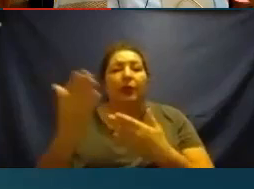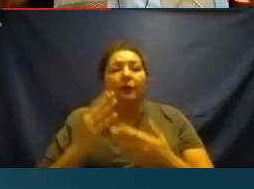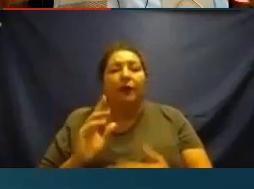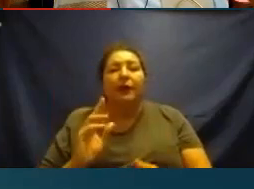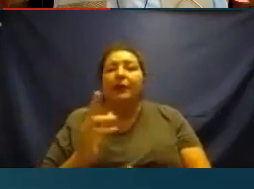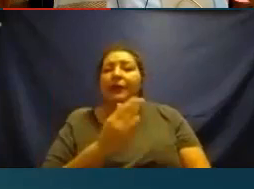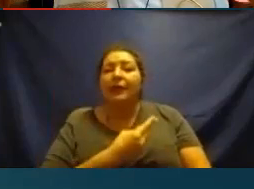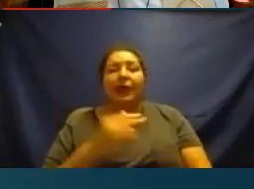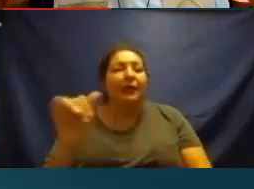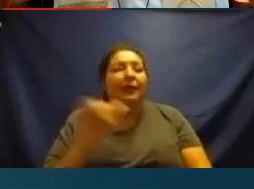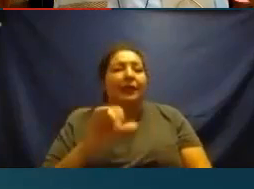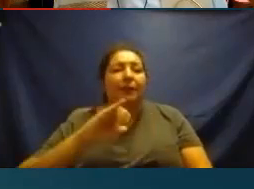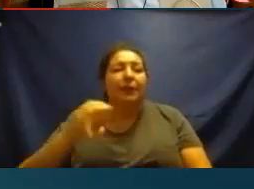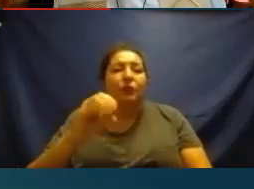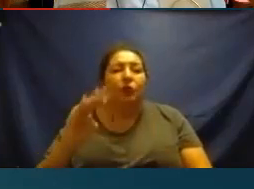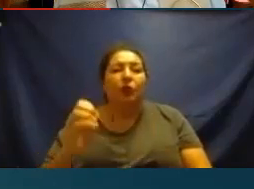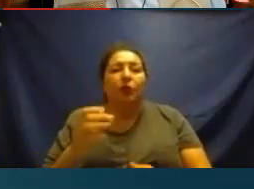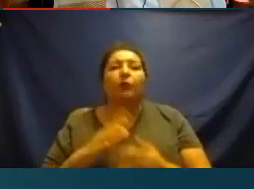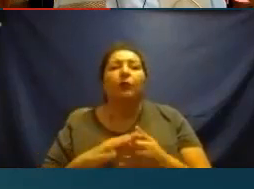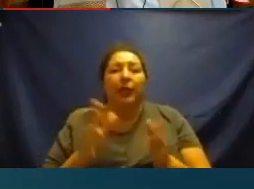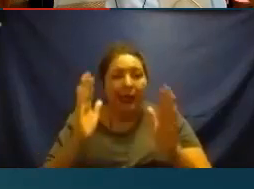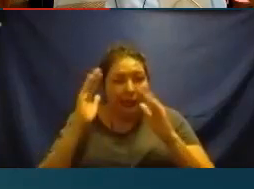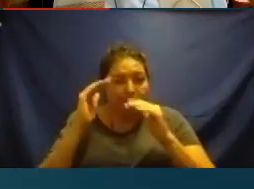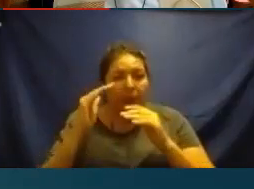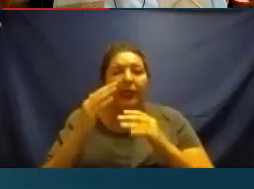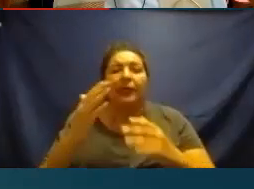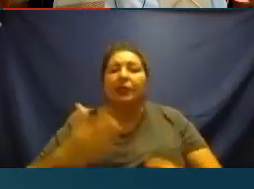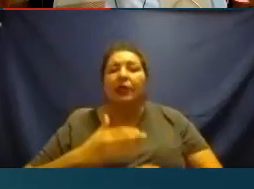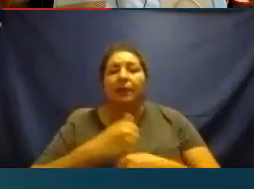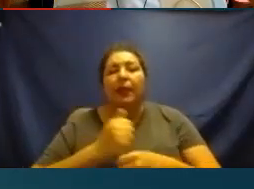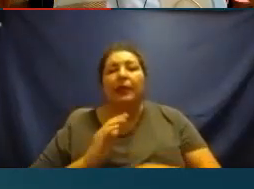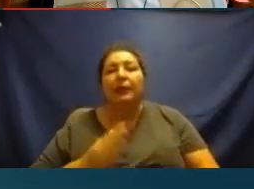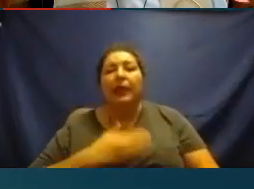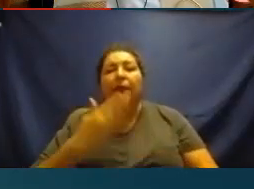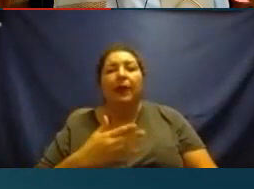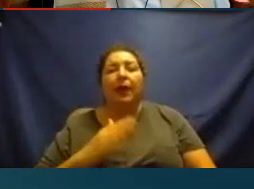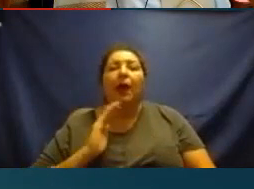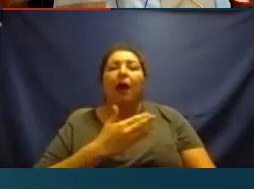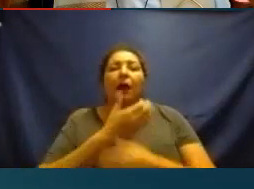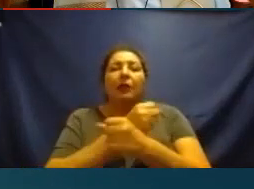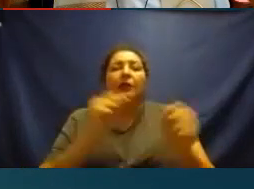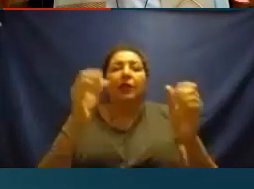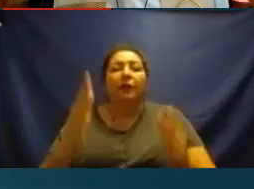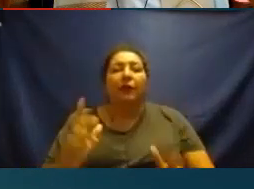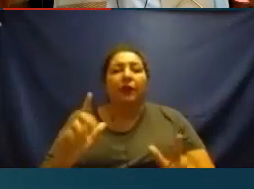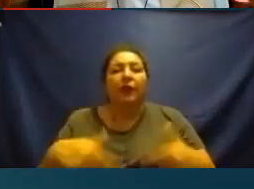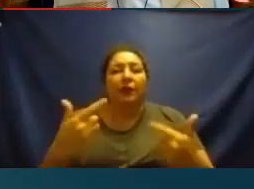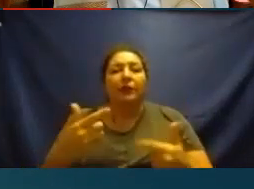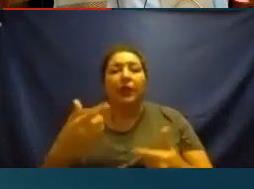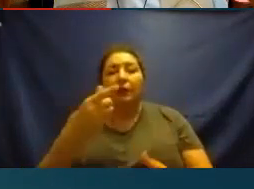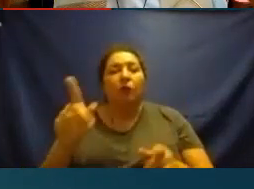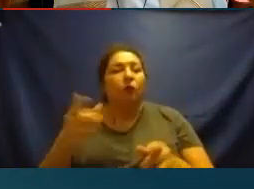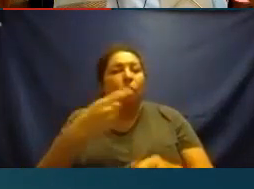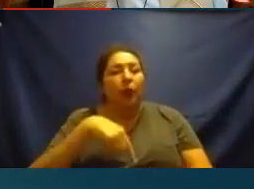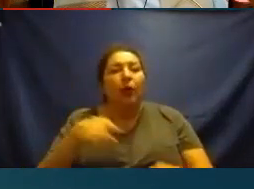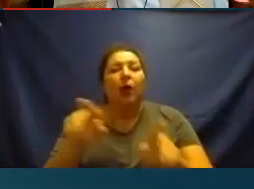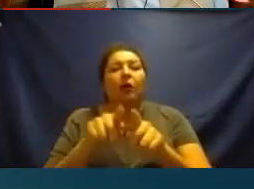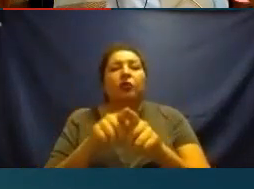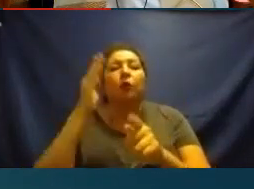the solemn expectation to cheer us. Our Redeemer lives, and we too shall be resurrected